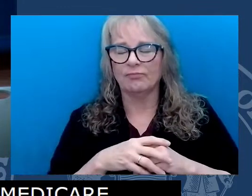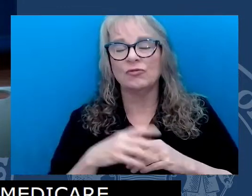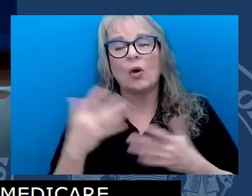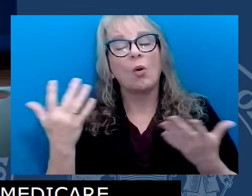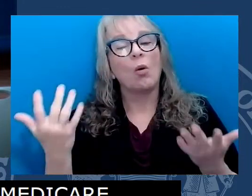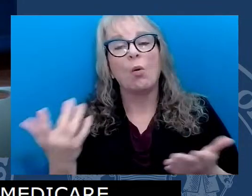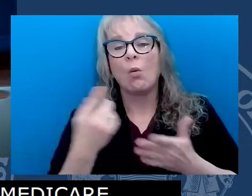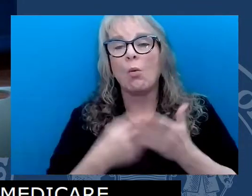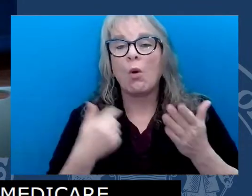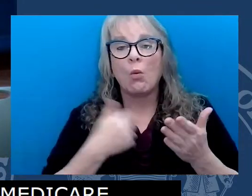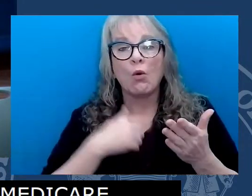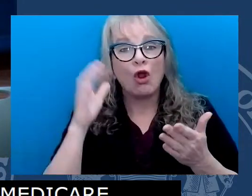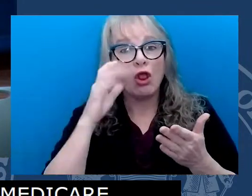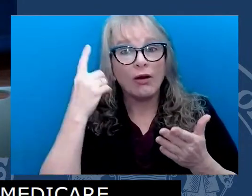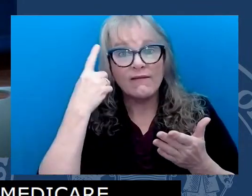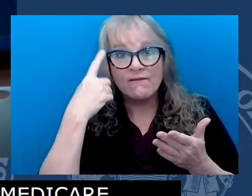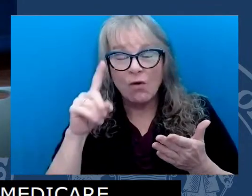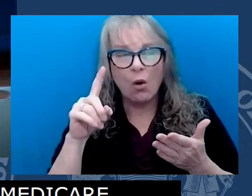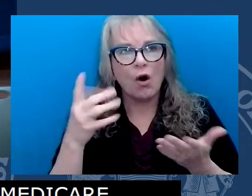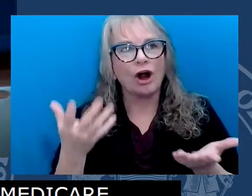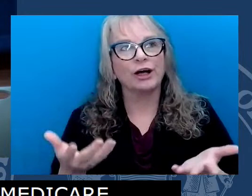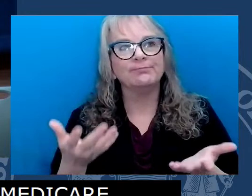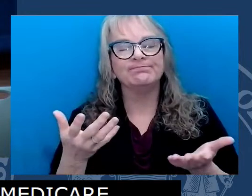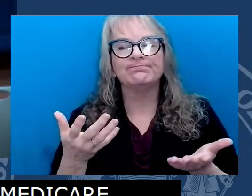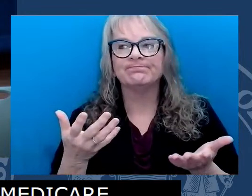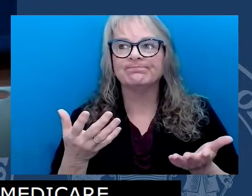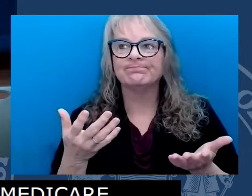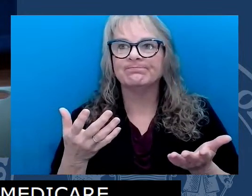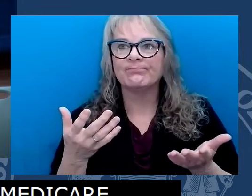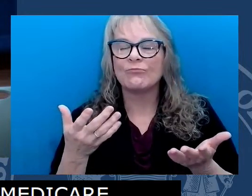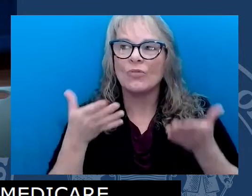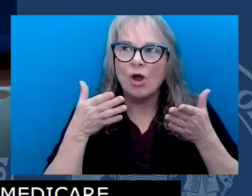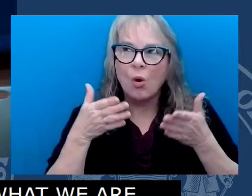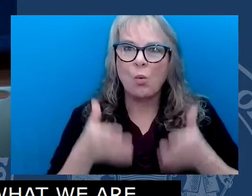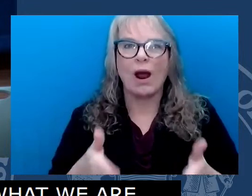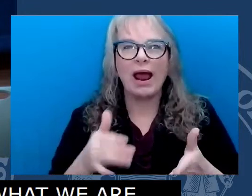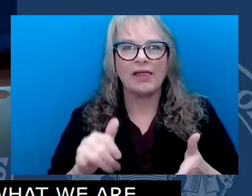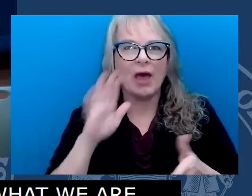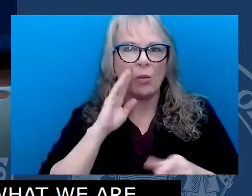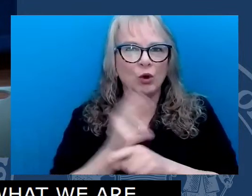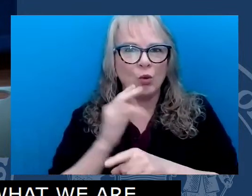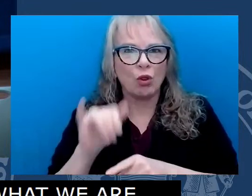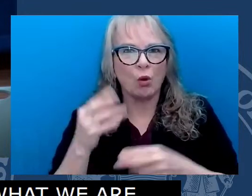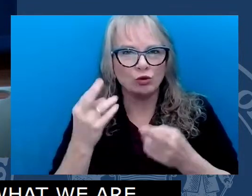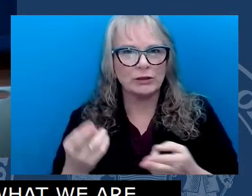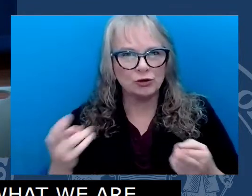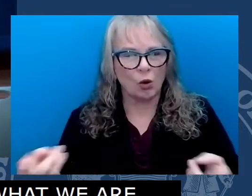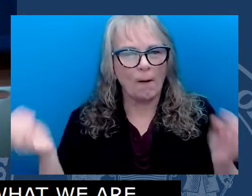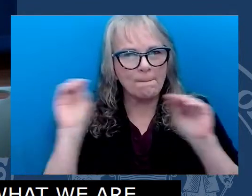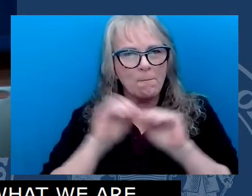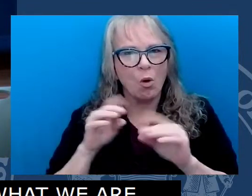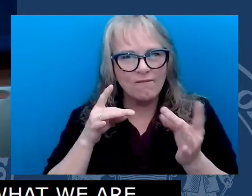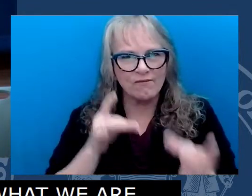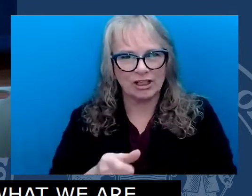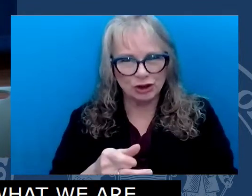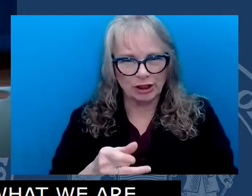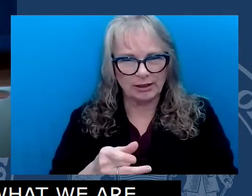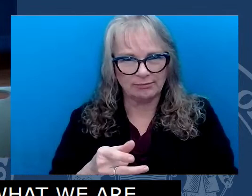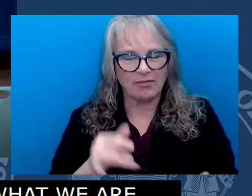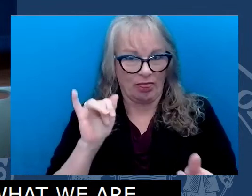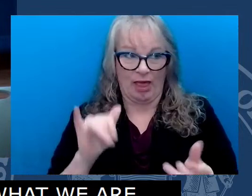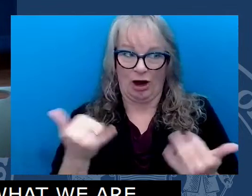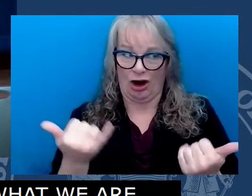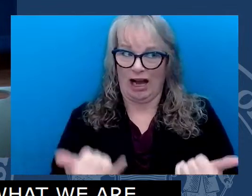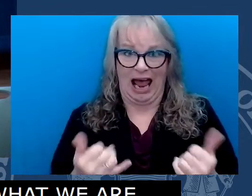is an approach that more efficiently uses those resources, which are expanding